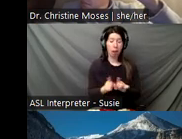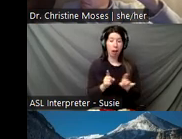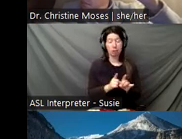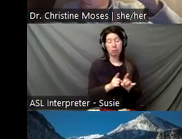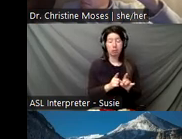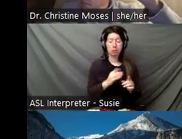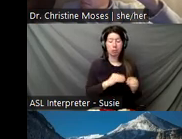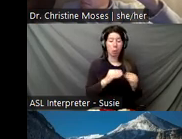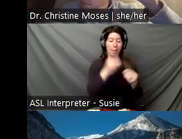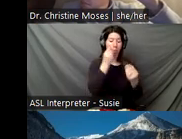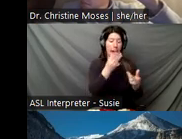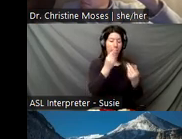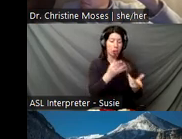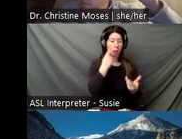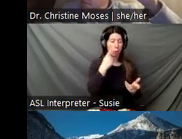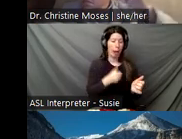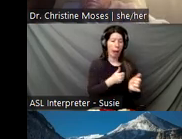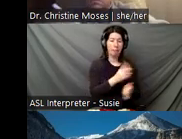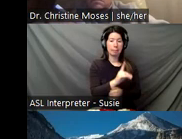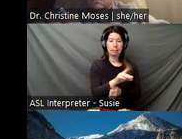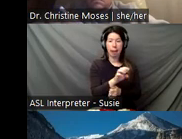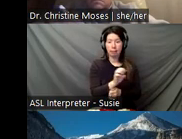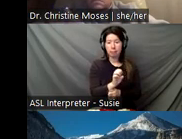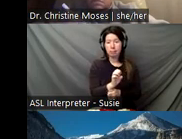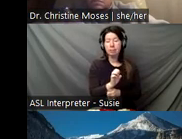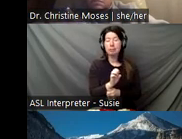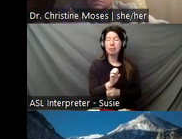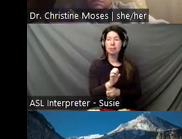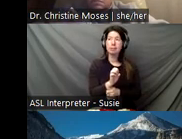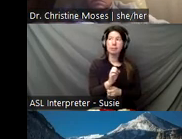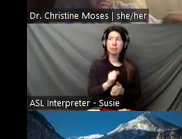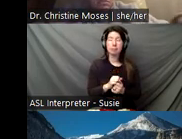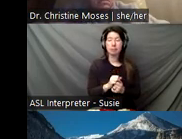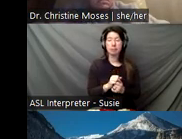information of what, you know, not necessarily a,